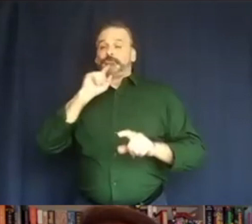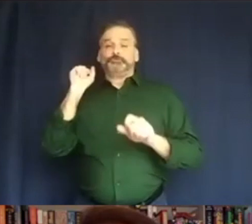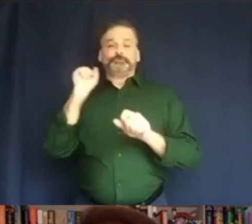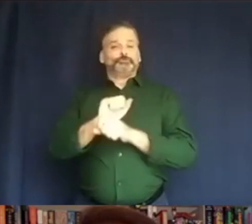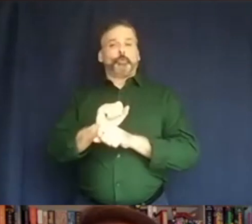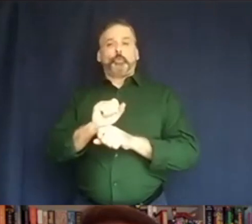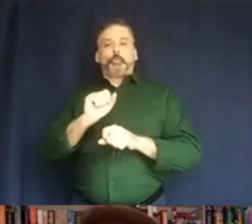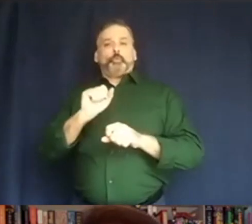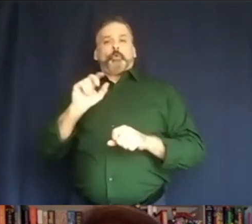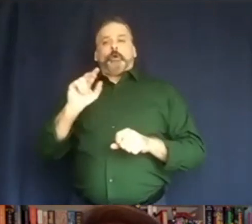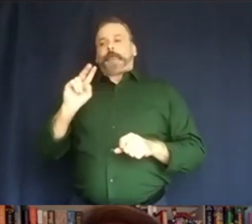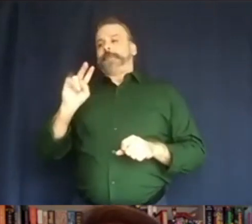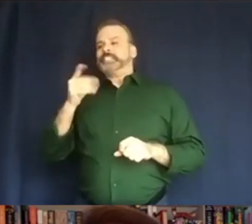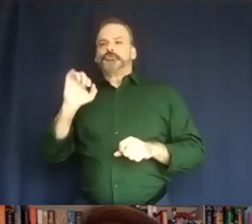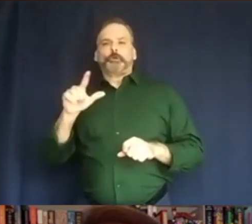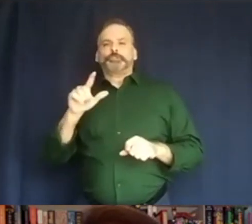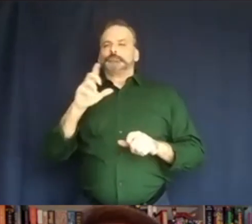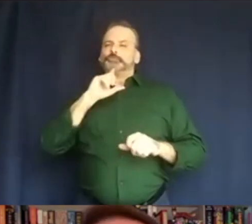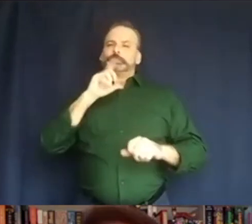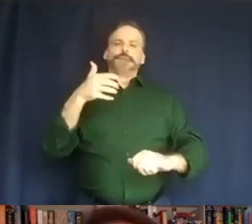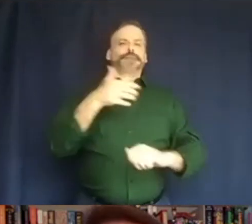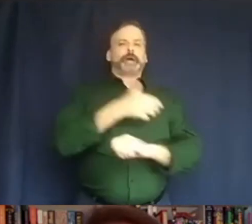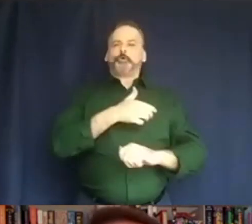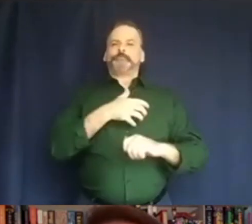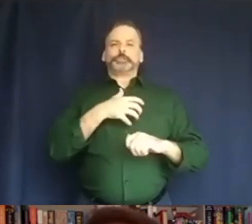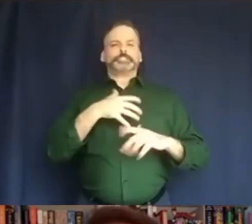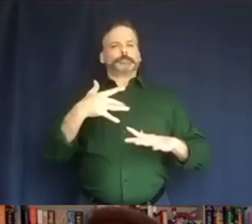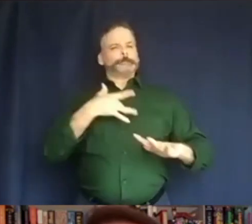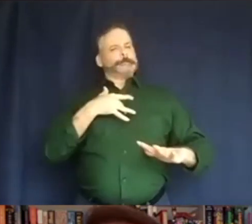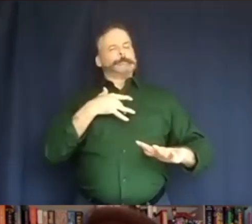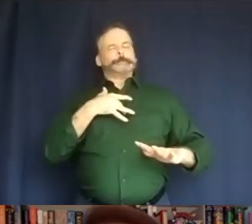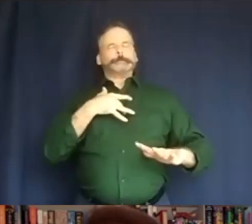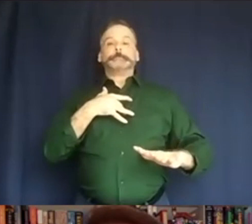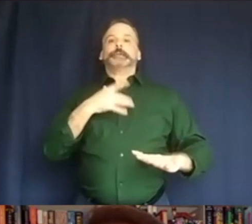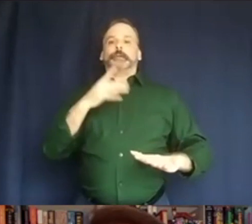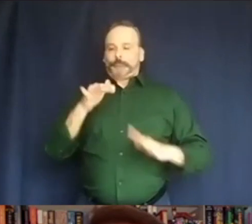it's so visceral and so powerfully written. So that's the book which I would recommend to everyone.